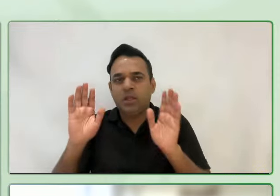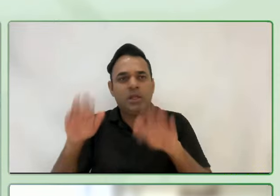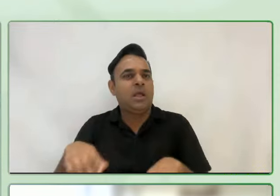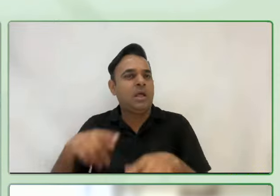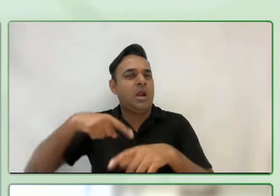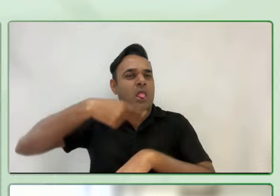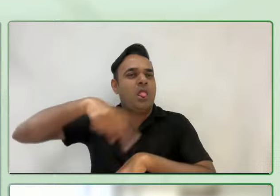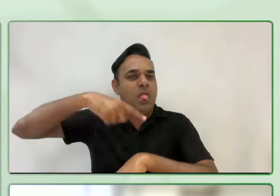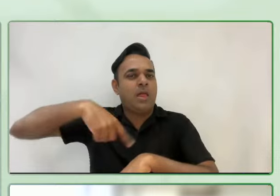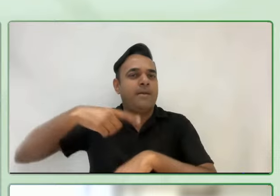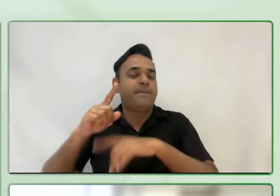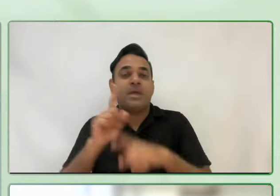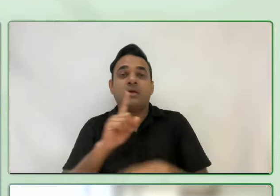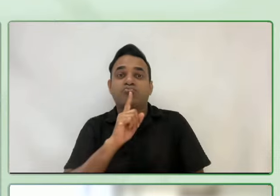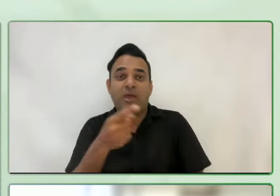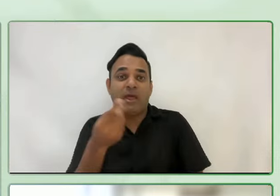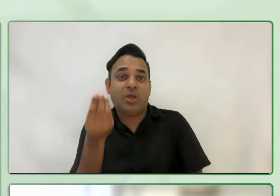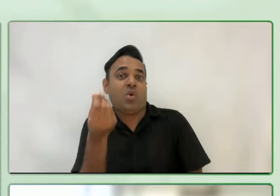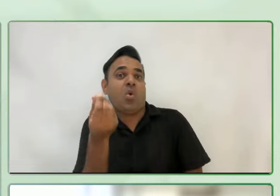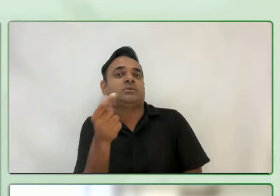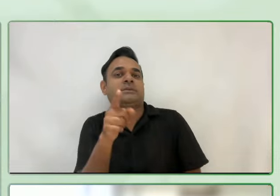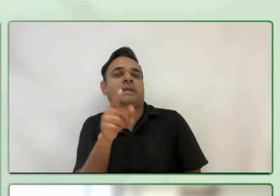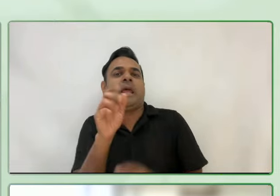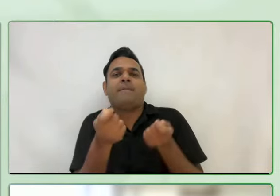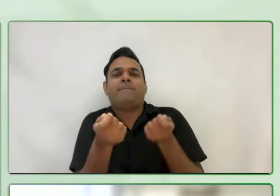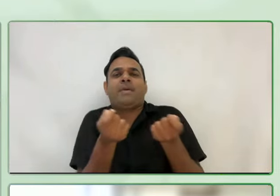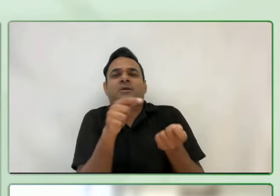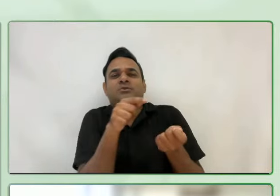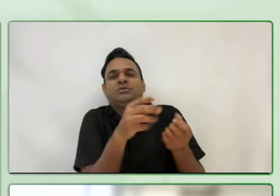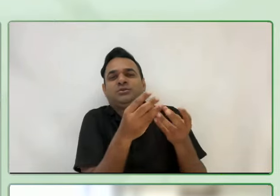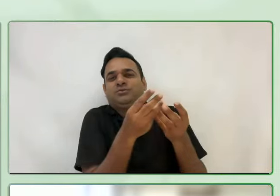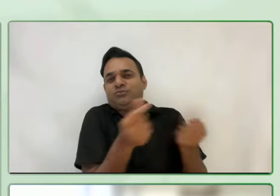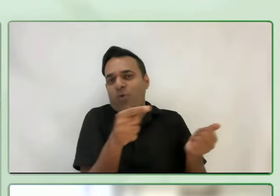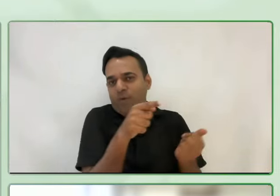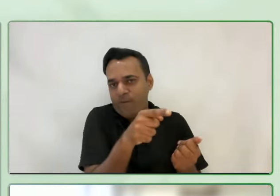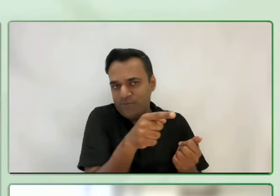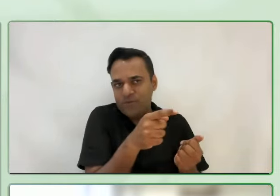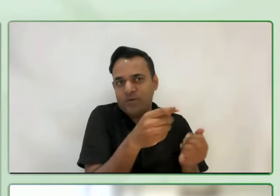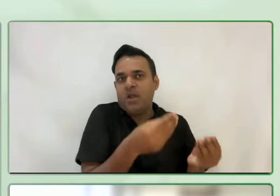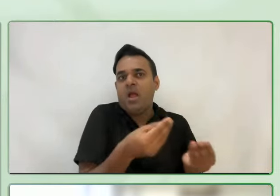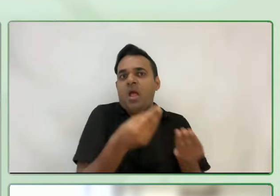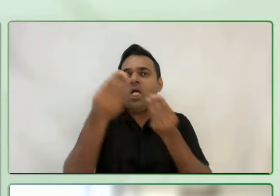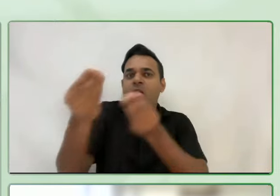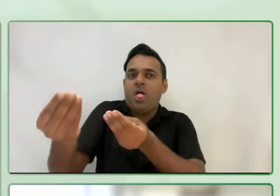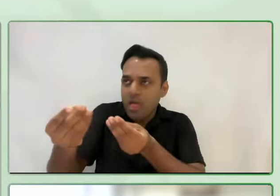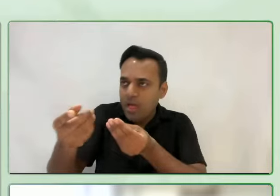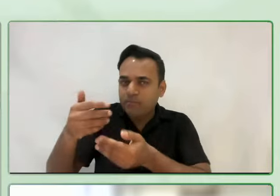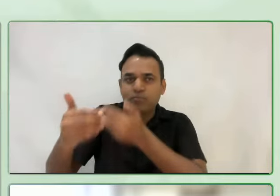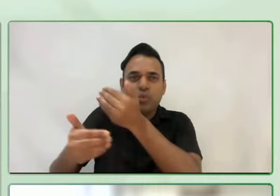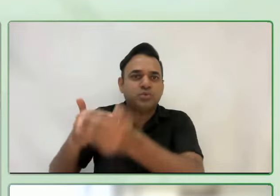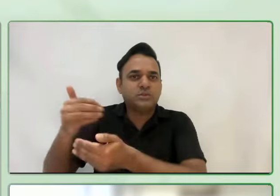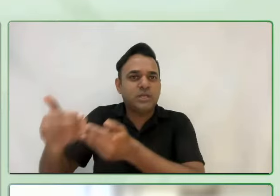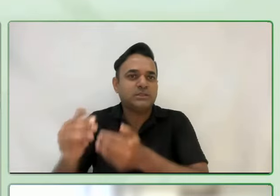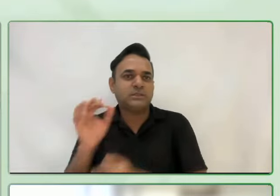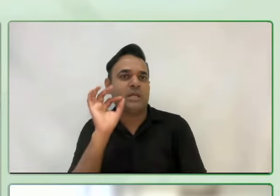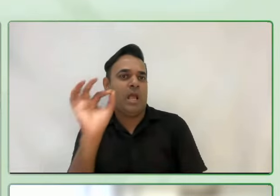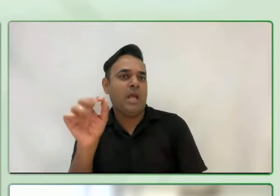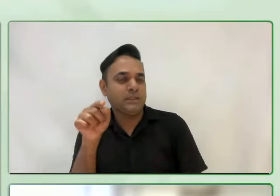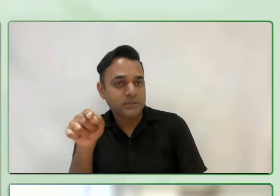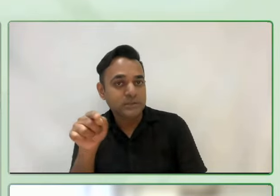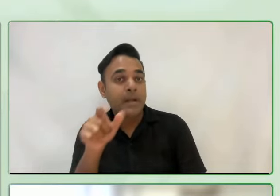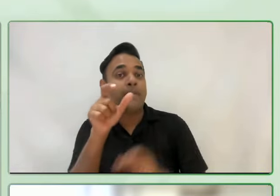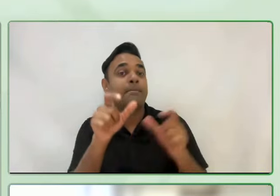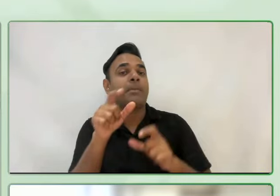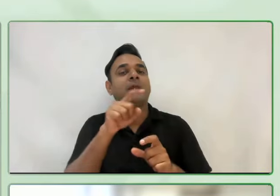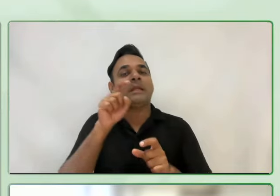well-run, mature workplace adjustment program, there are 4 costs involved. One is the assessment to identify